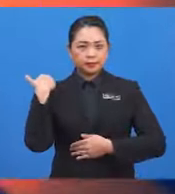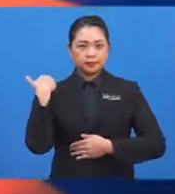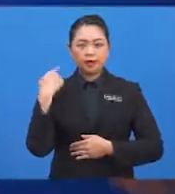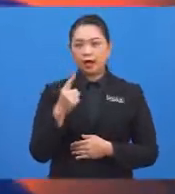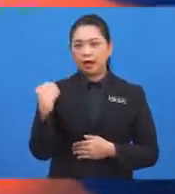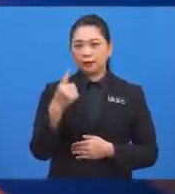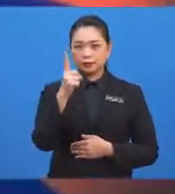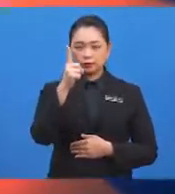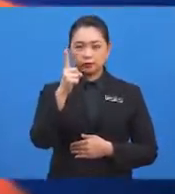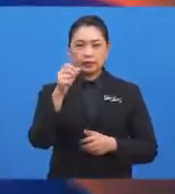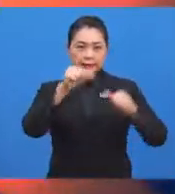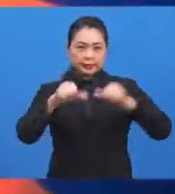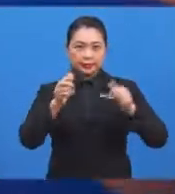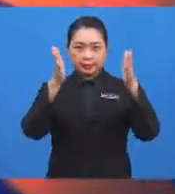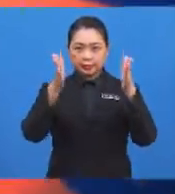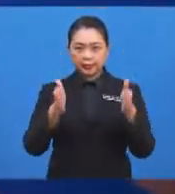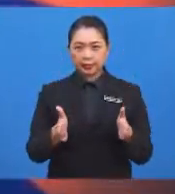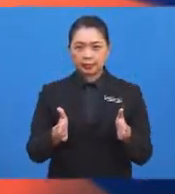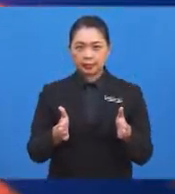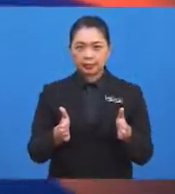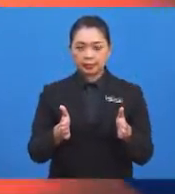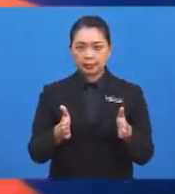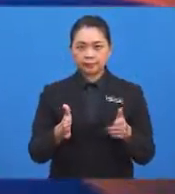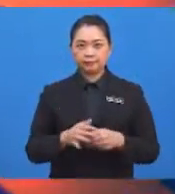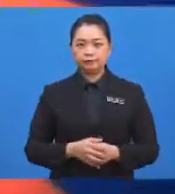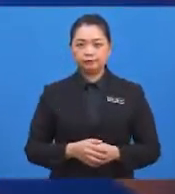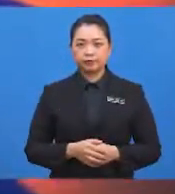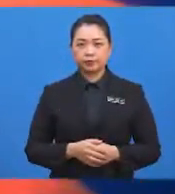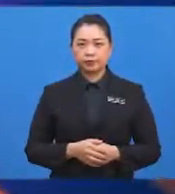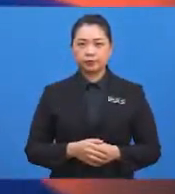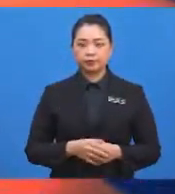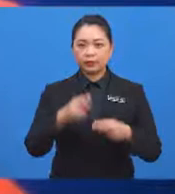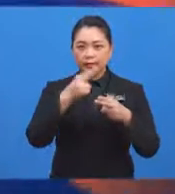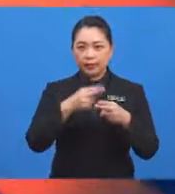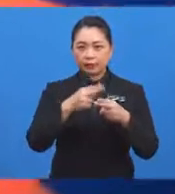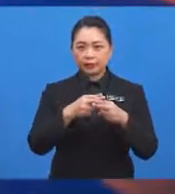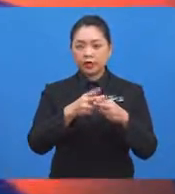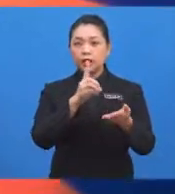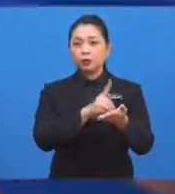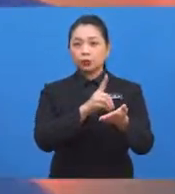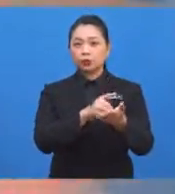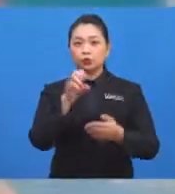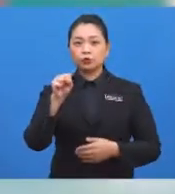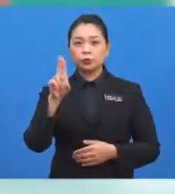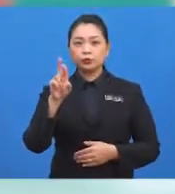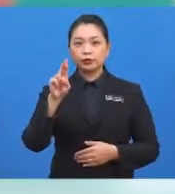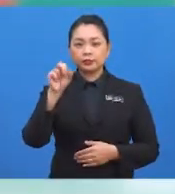a scientist, a brilliant scientist. And the scientist's name is Dr.